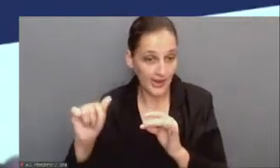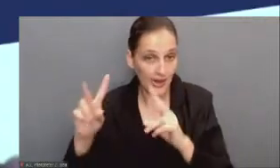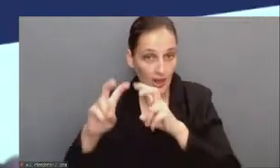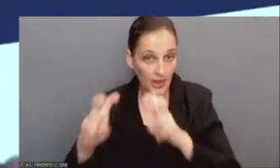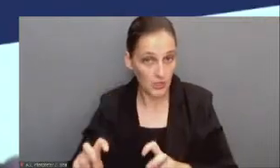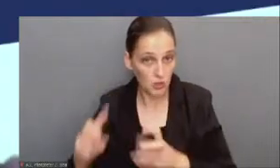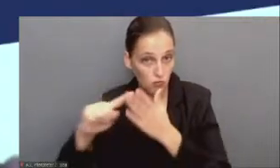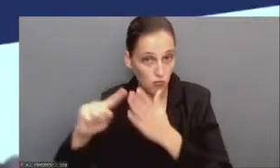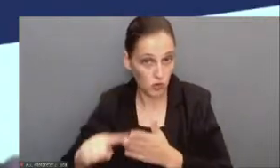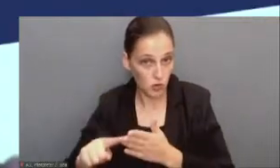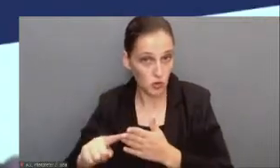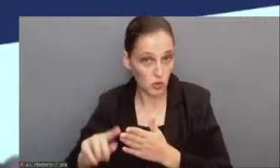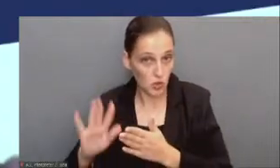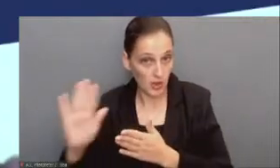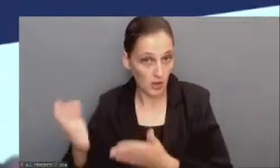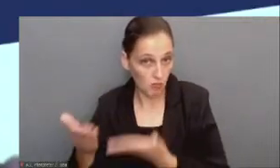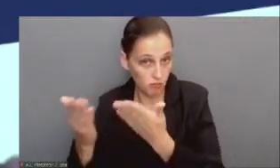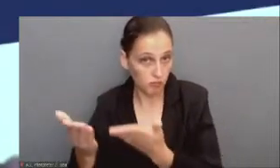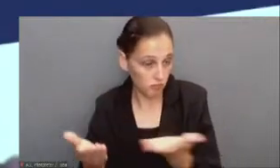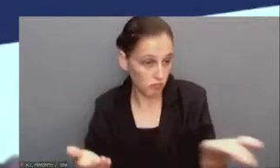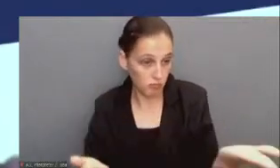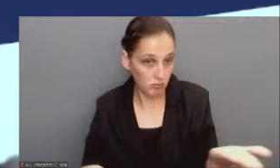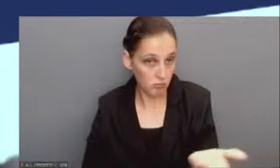recommendations at this time.